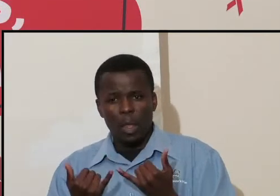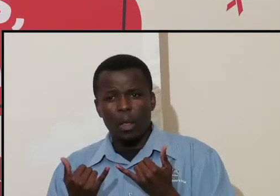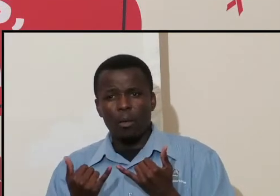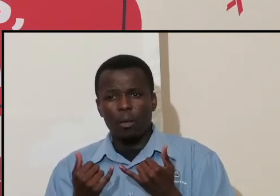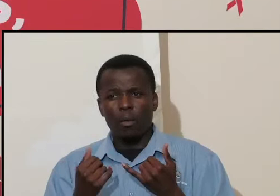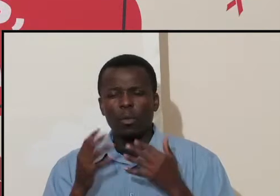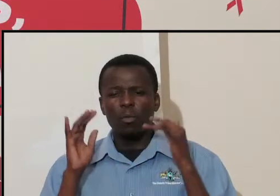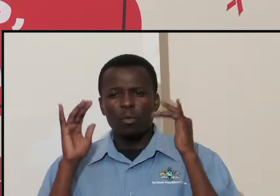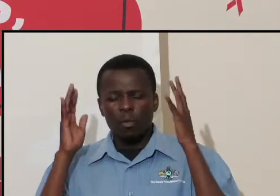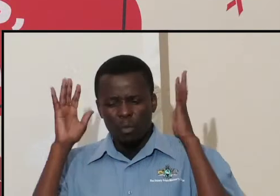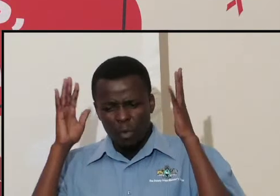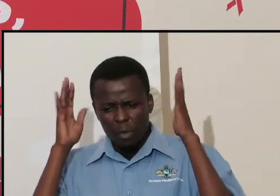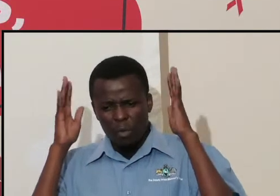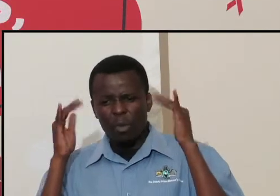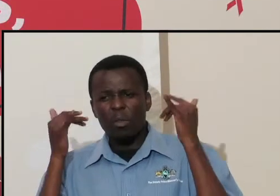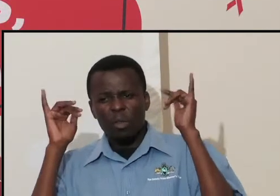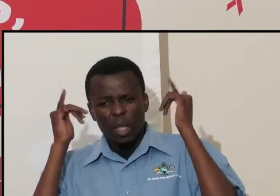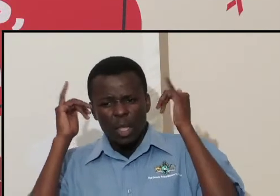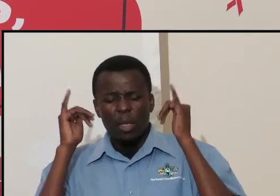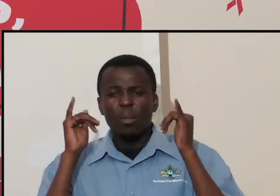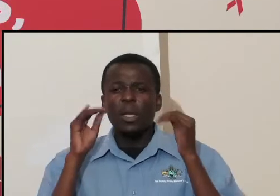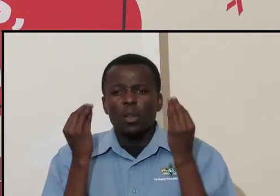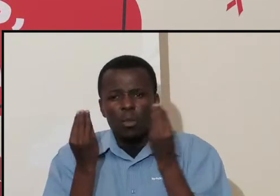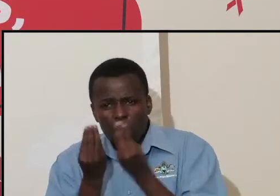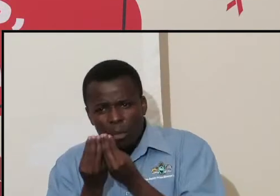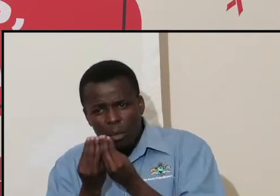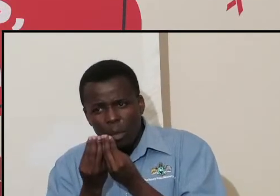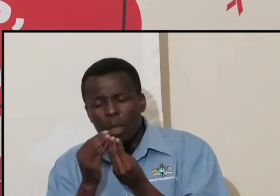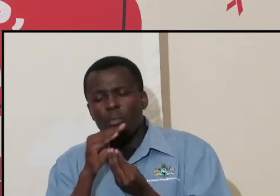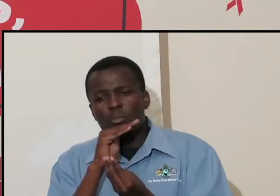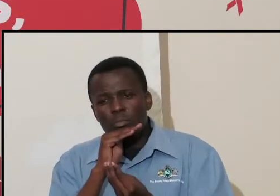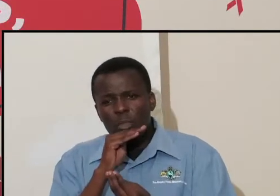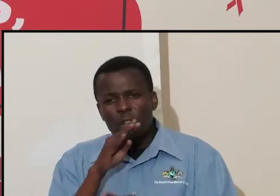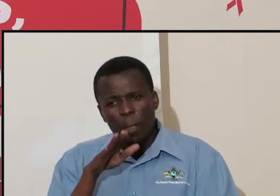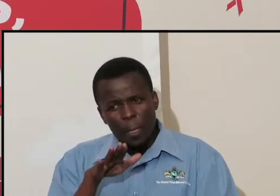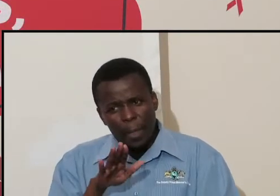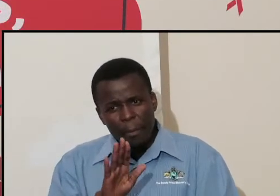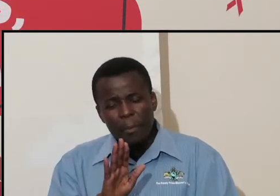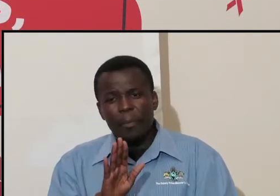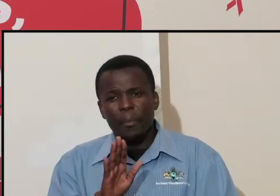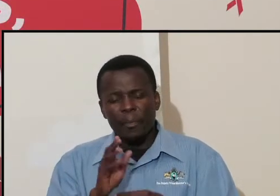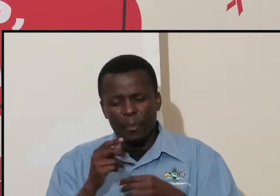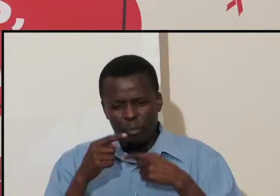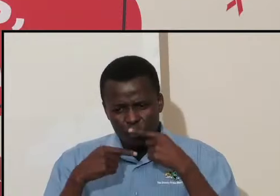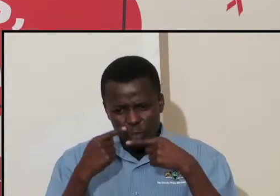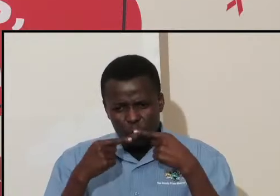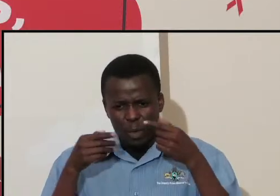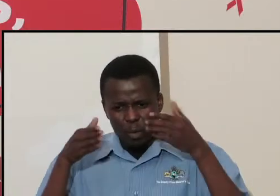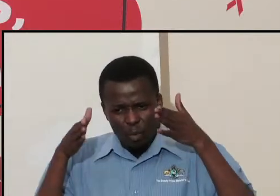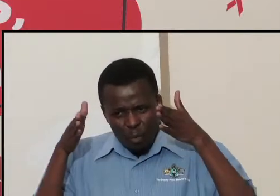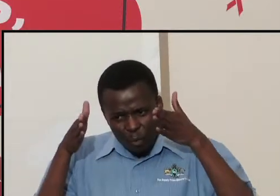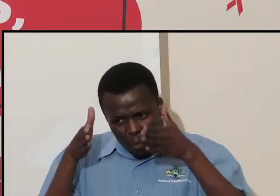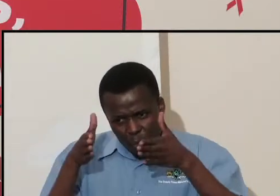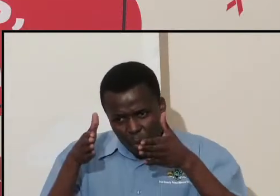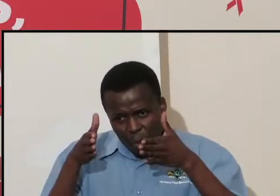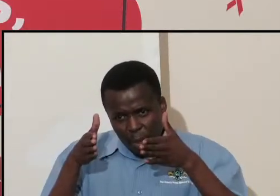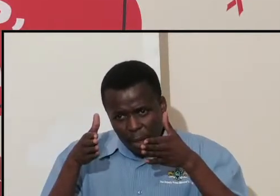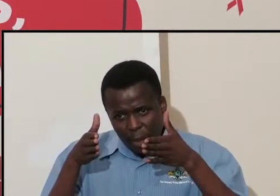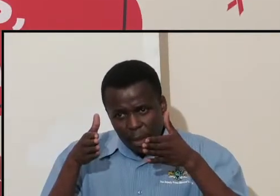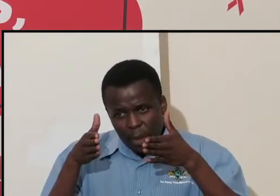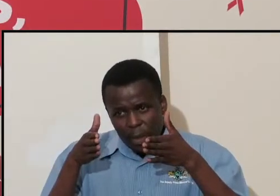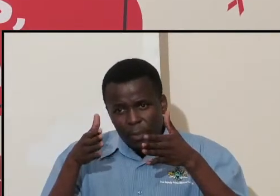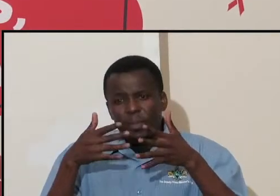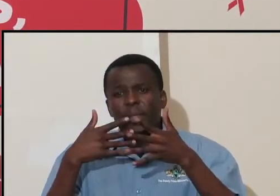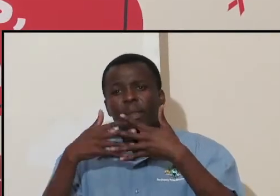together, we need to continue to focus on the things that made